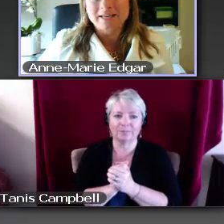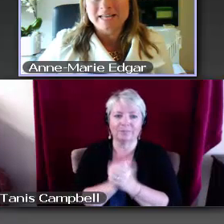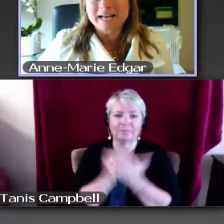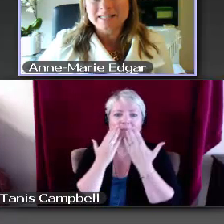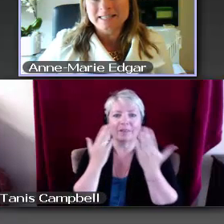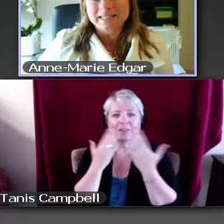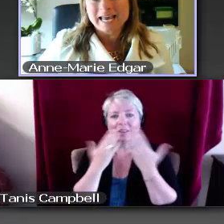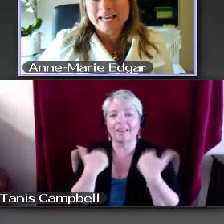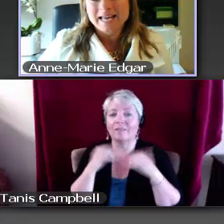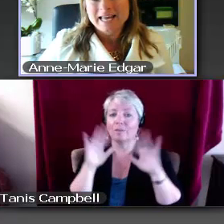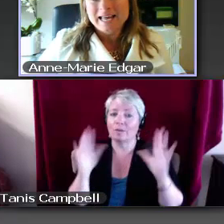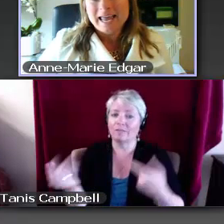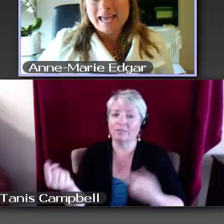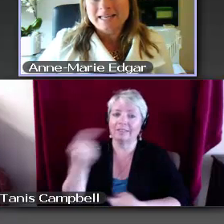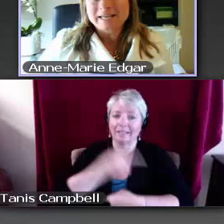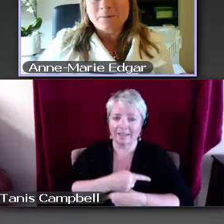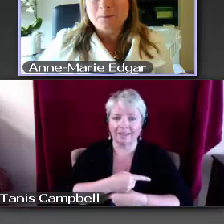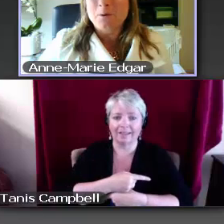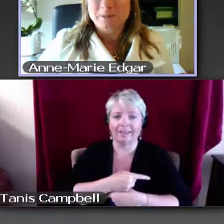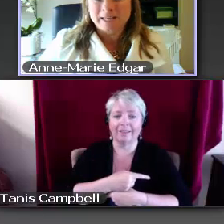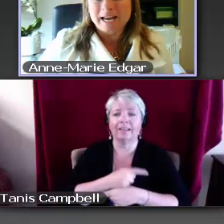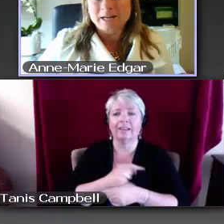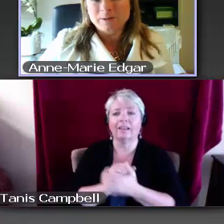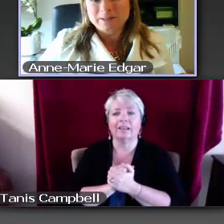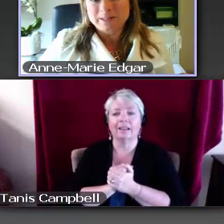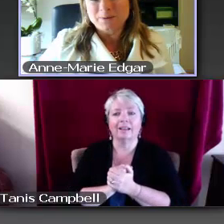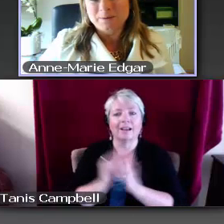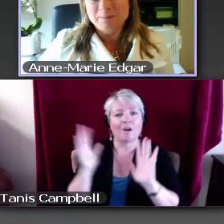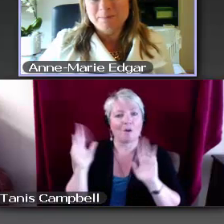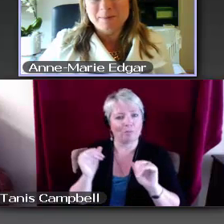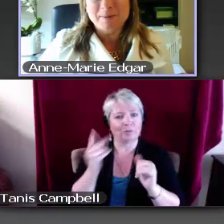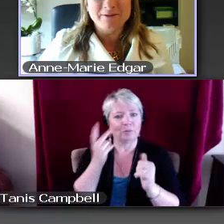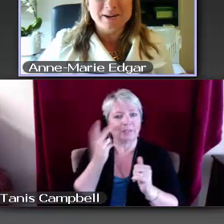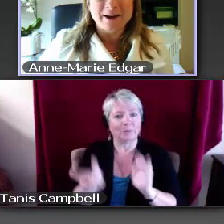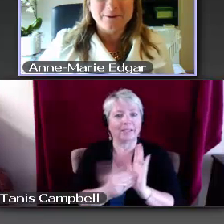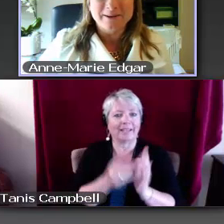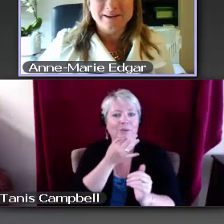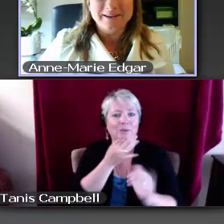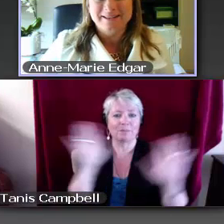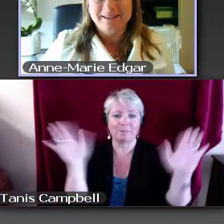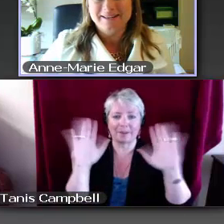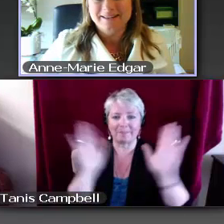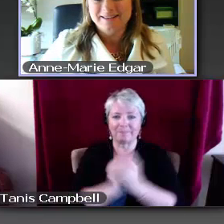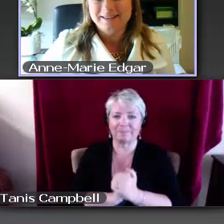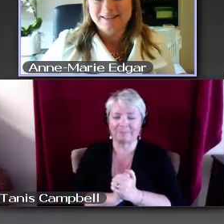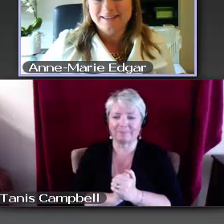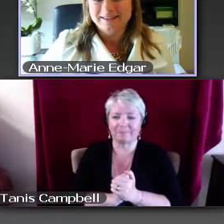Have a fantastic day, and we'll hope to connect with you soon. Bye-bye for now.